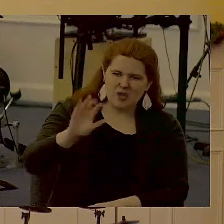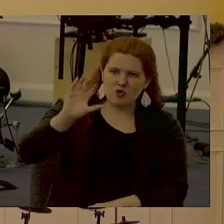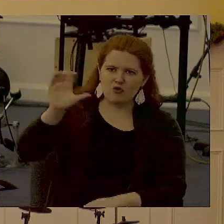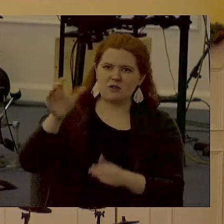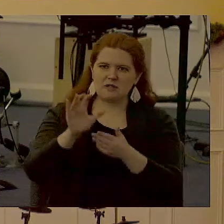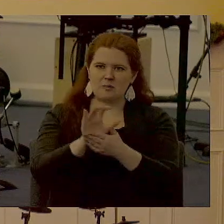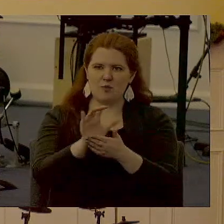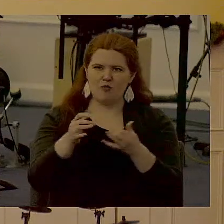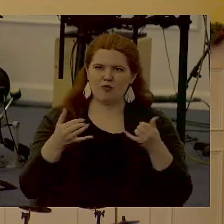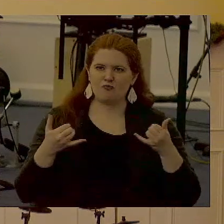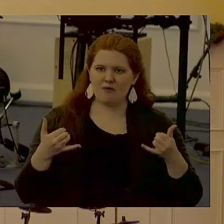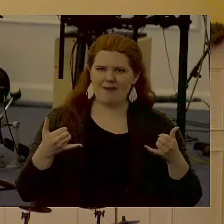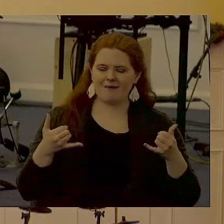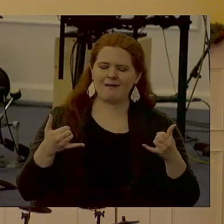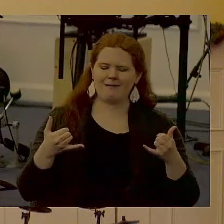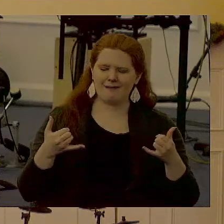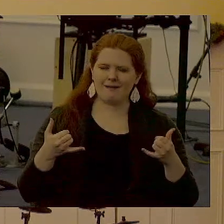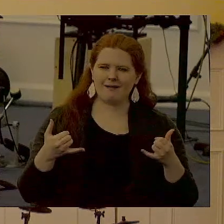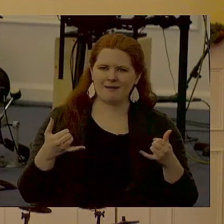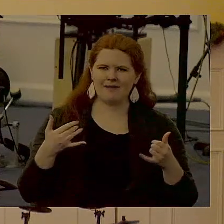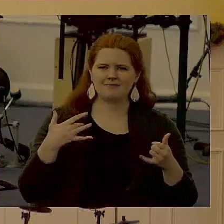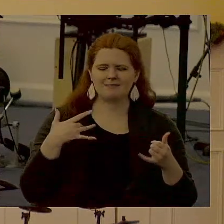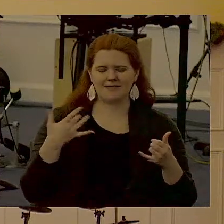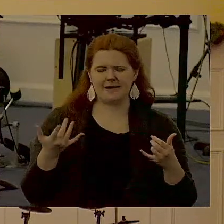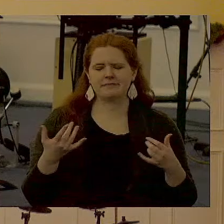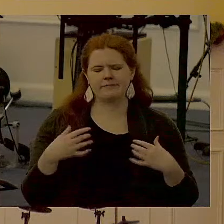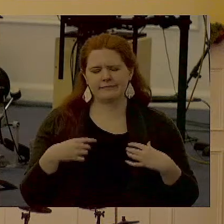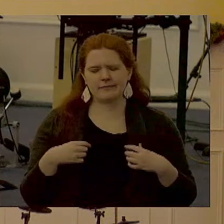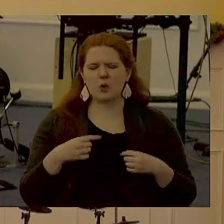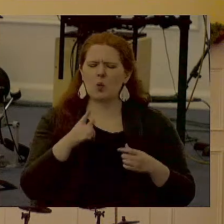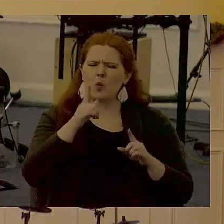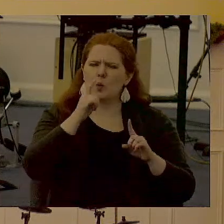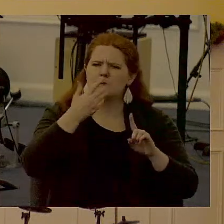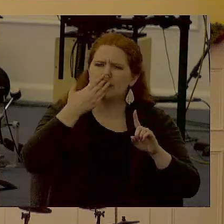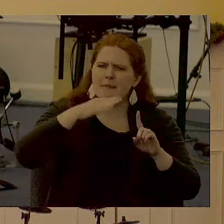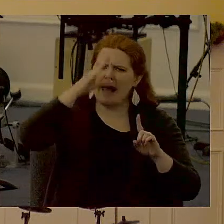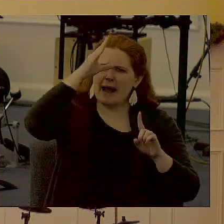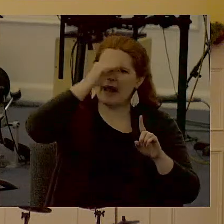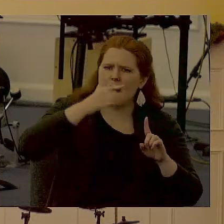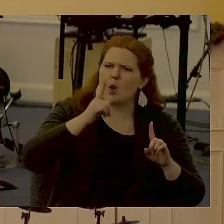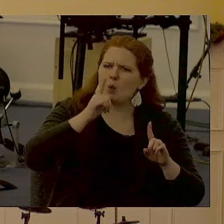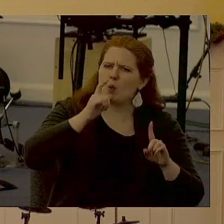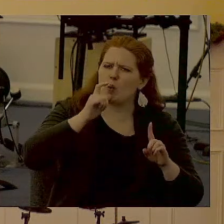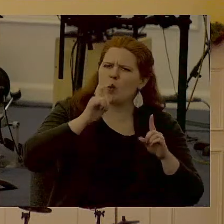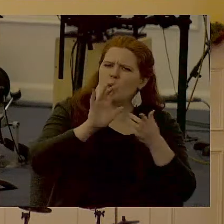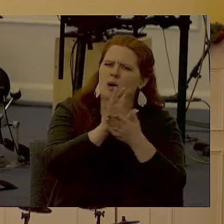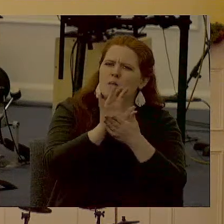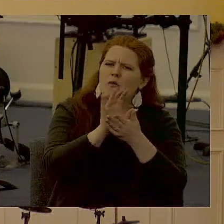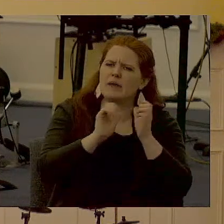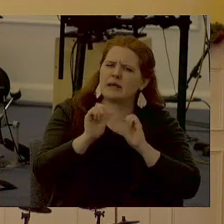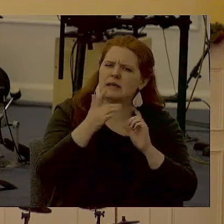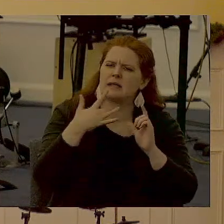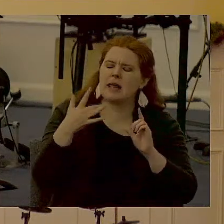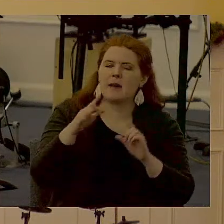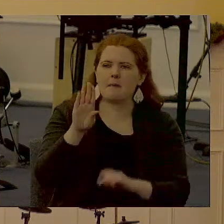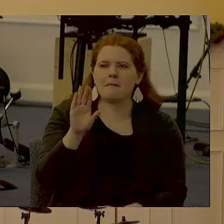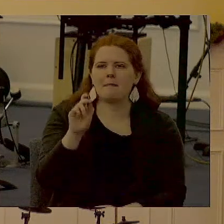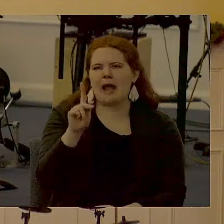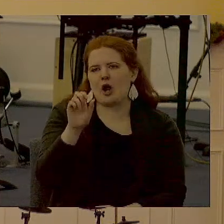now, easily and obviously, who will be the bad guy? It's a